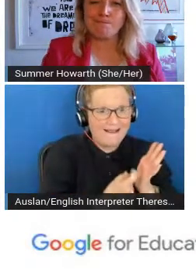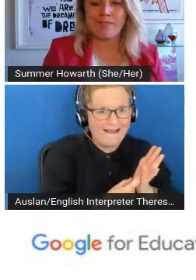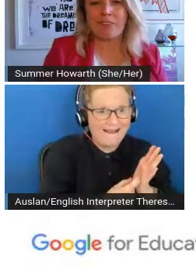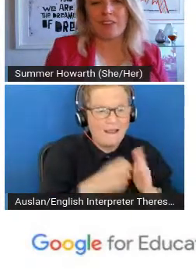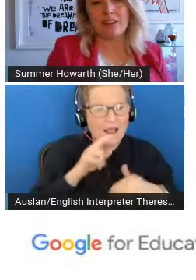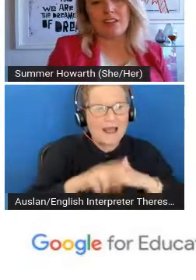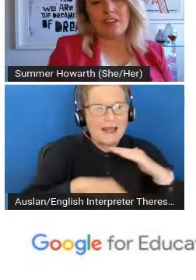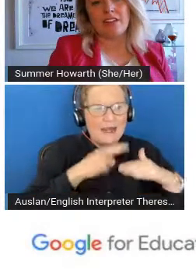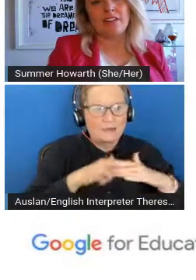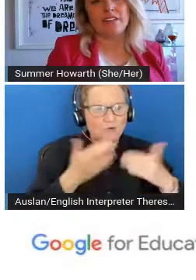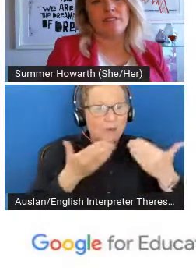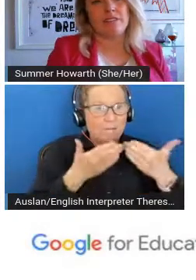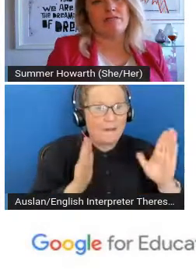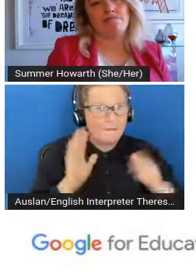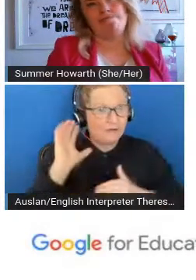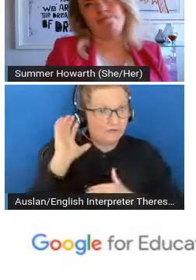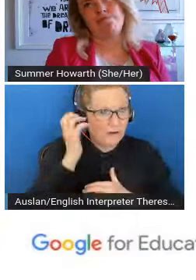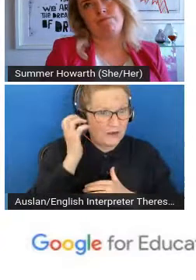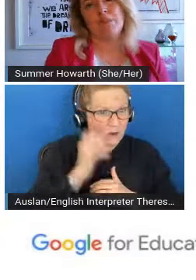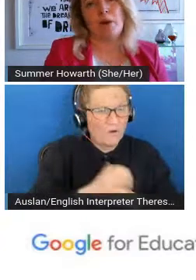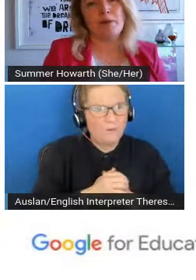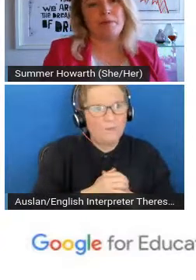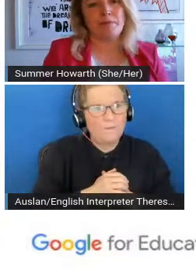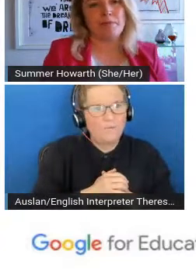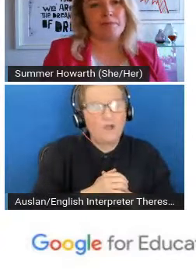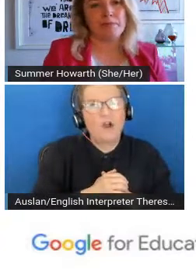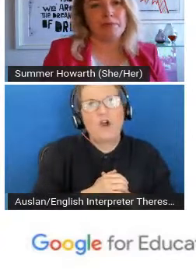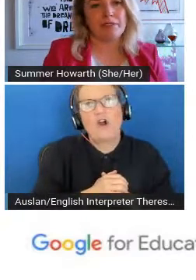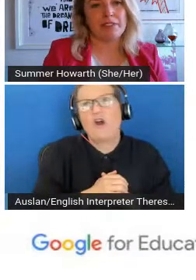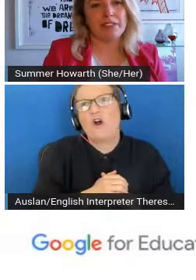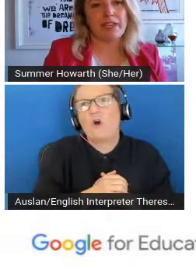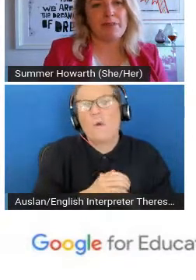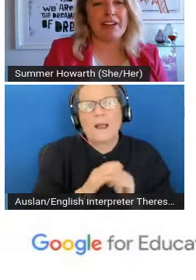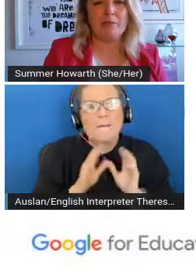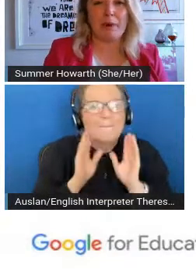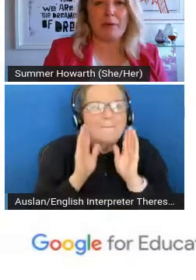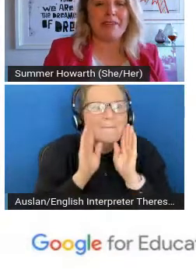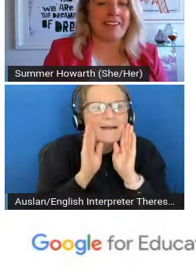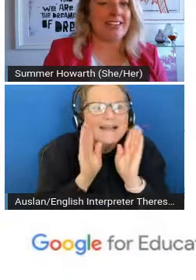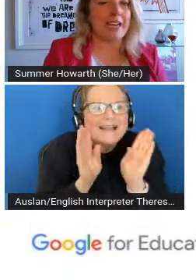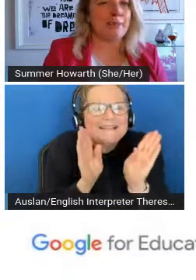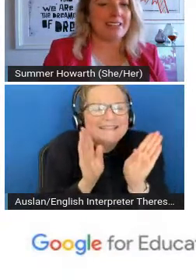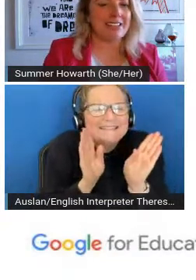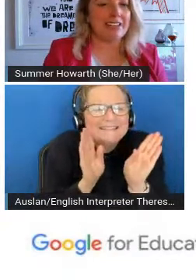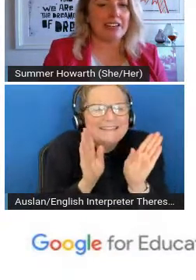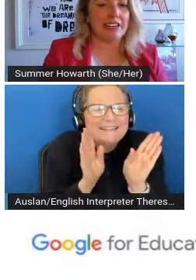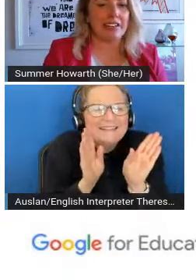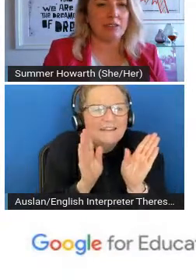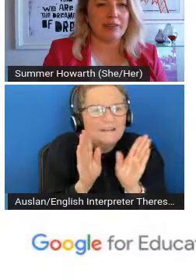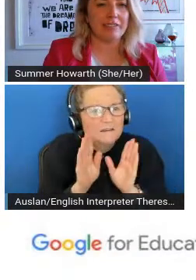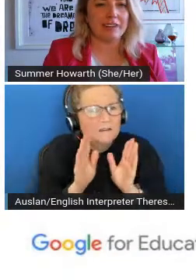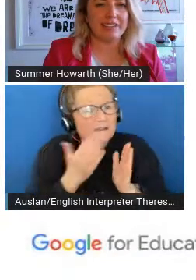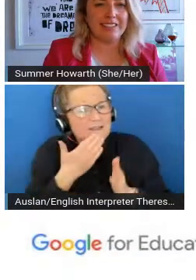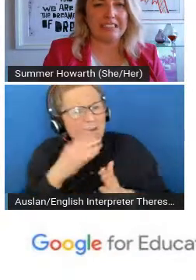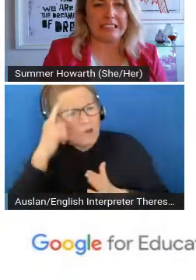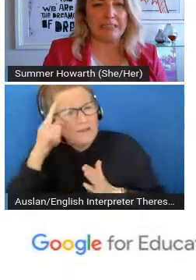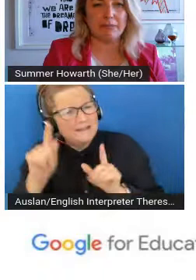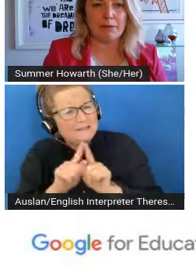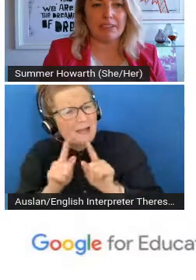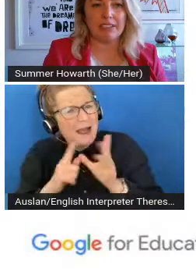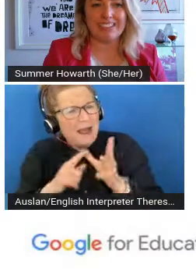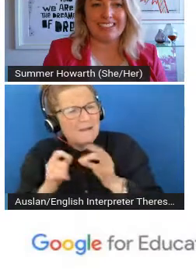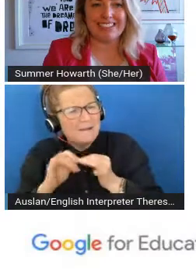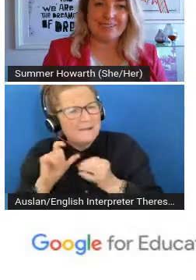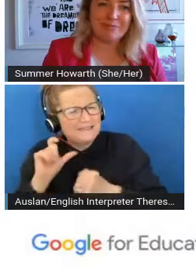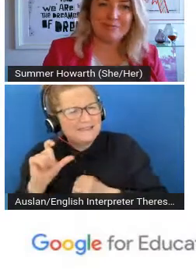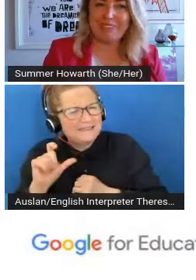Radio, and it's glorious. I mean, I'd probably be like the ABC here a little bit, right? I know.